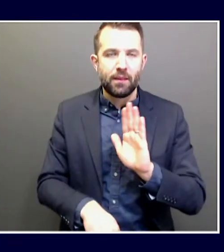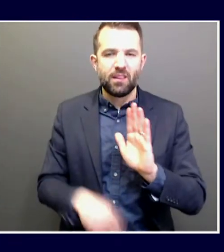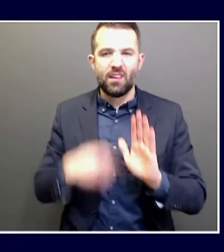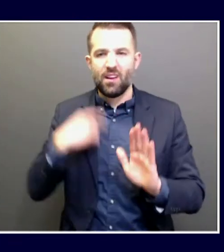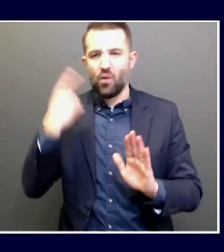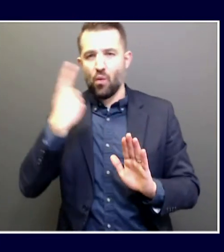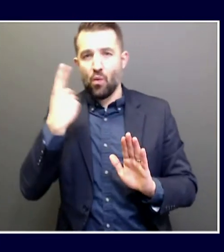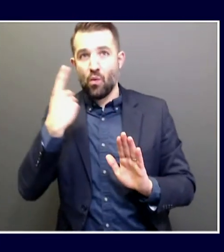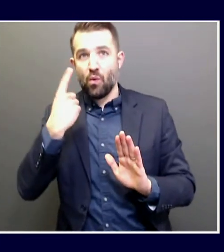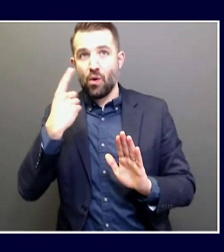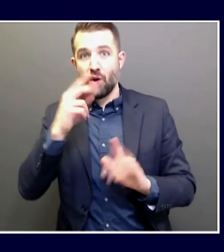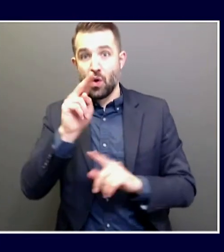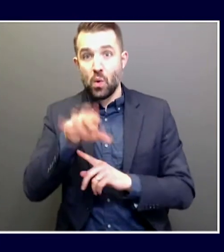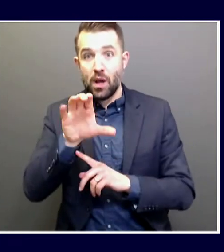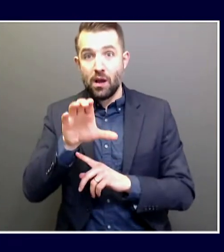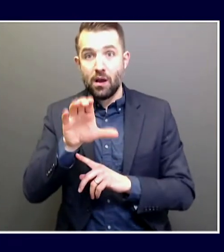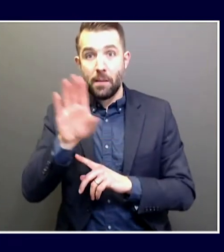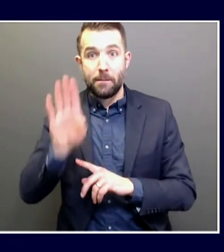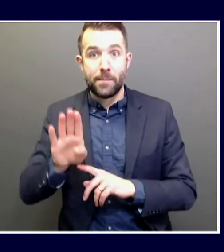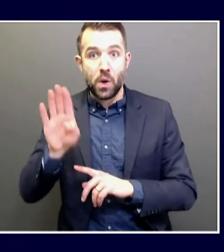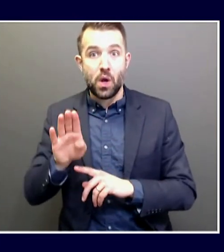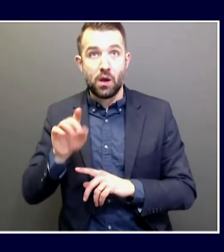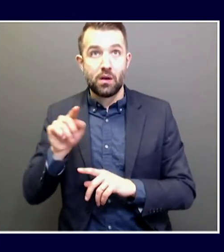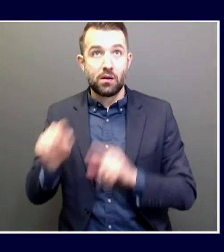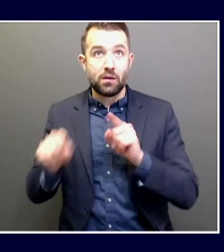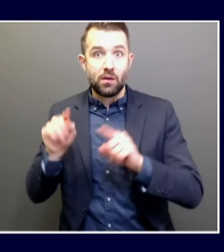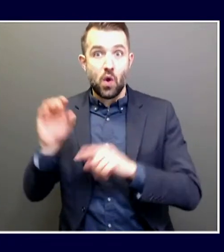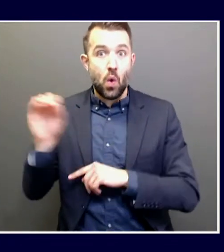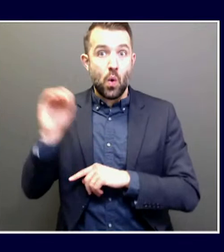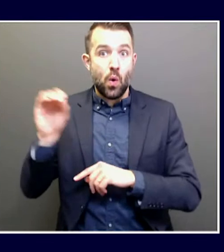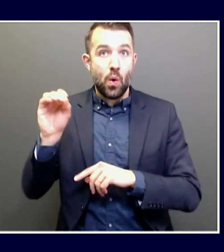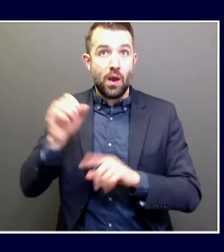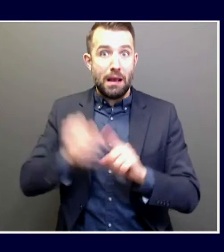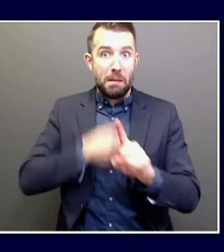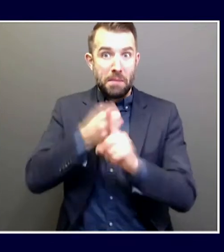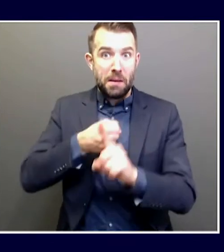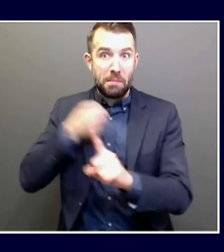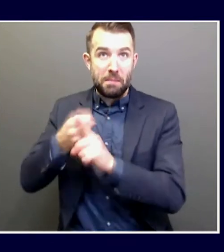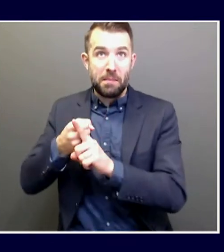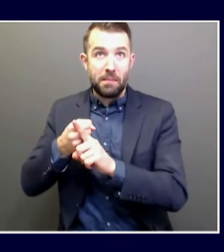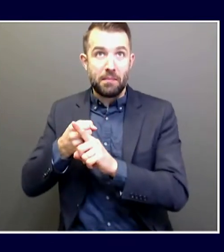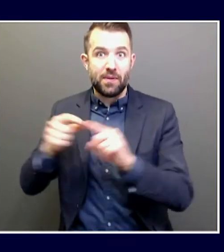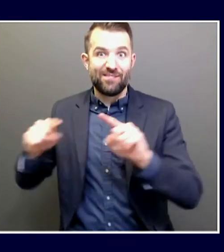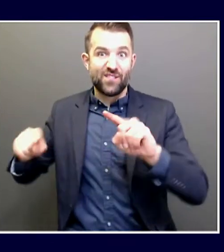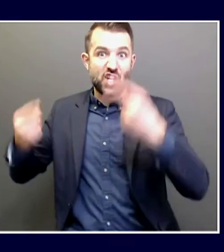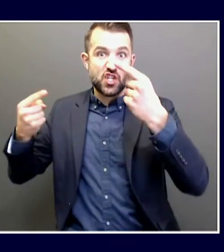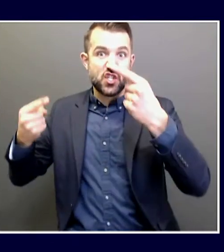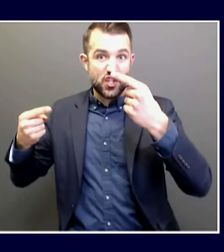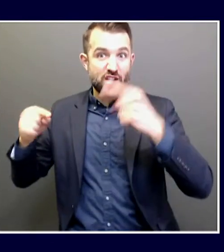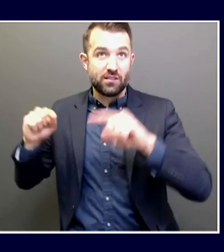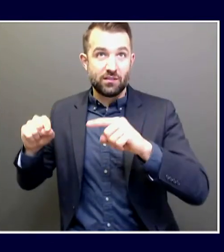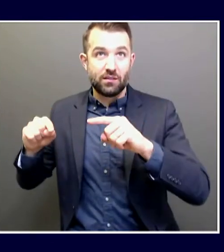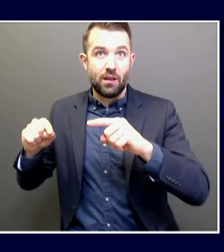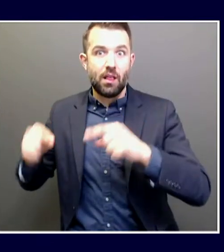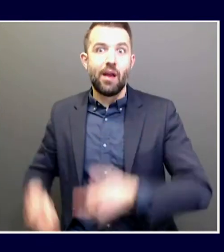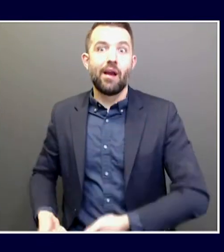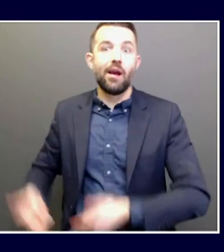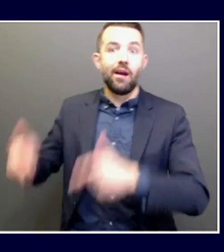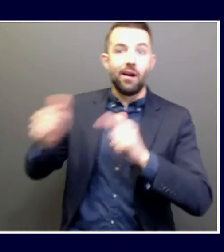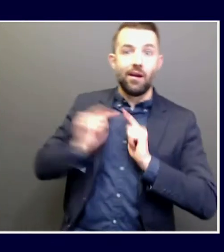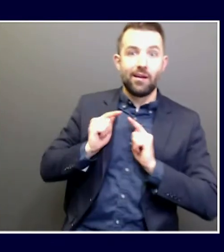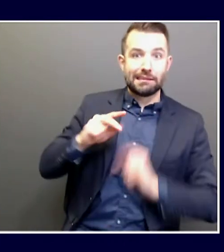know? Yeah, Joe, you got me. You got to the punch before I did. I retired my crystal